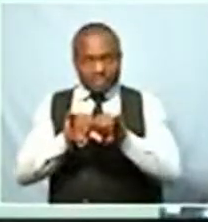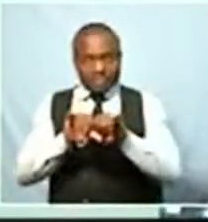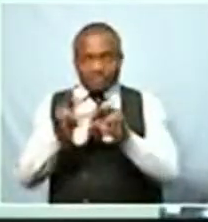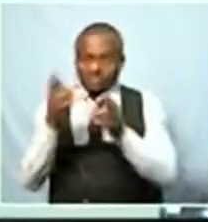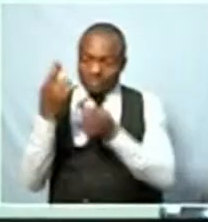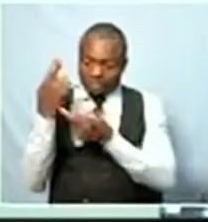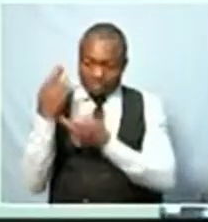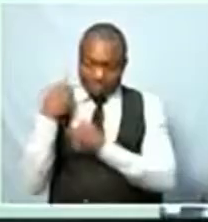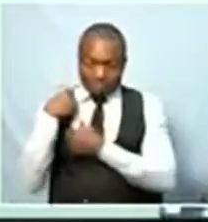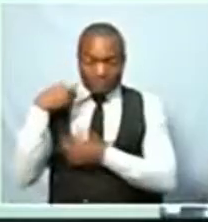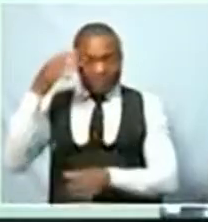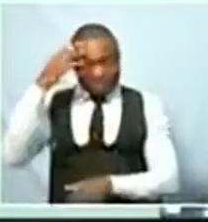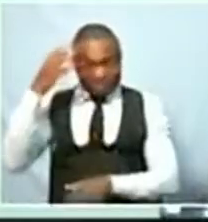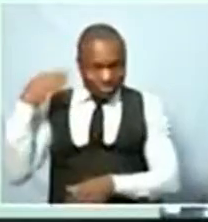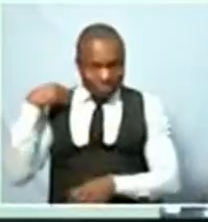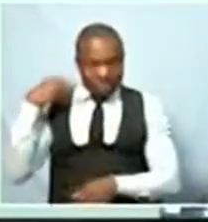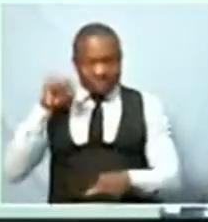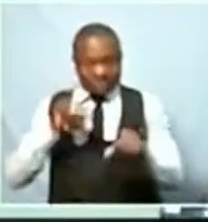of the Office of the Auditor General